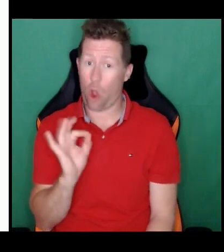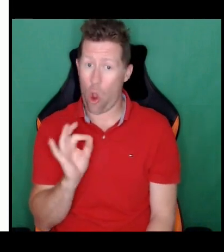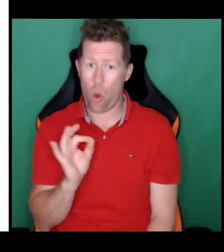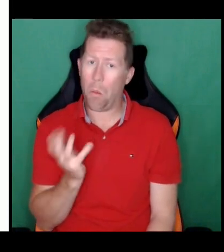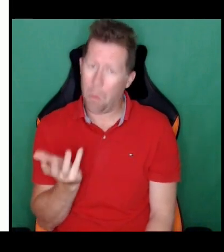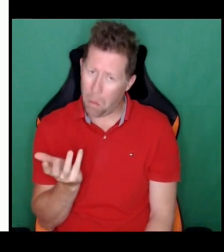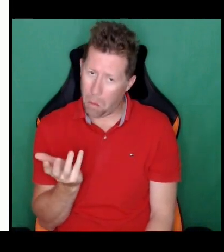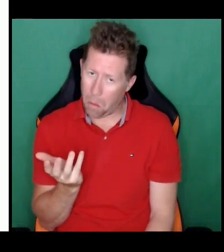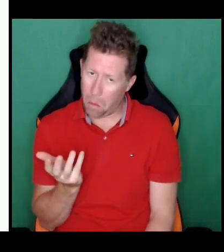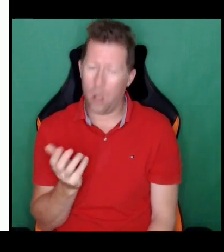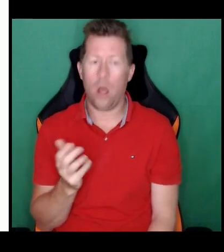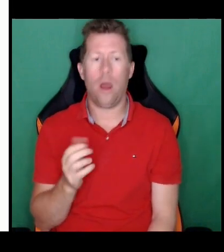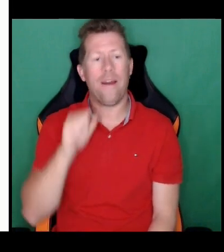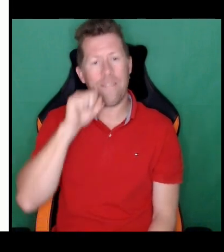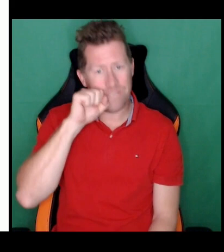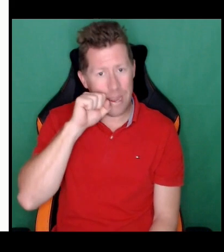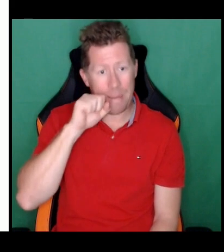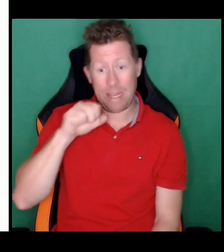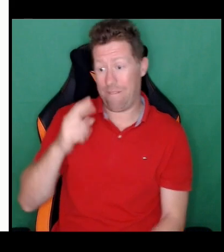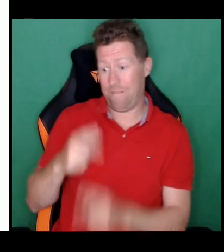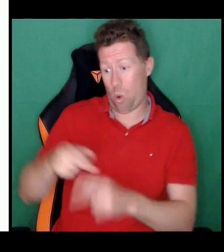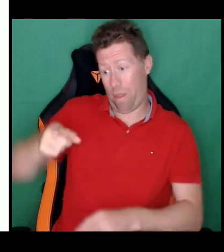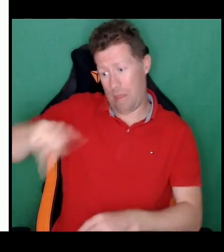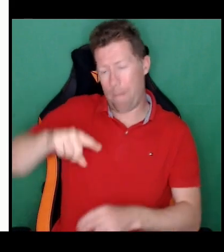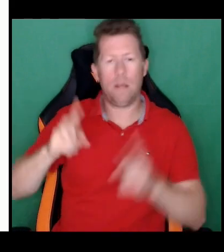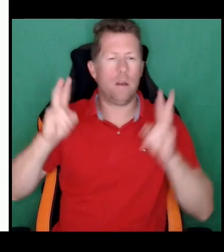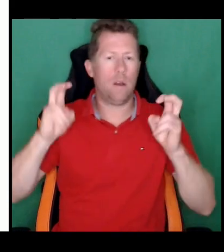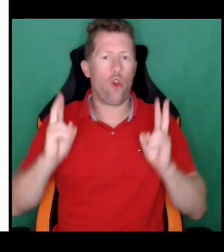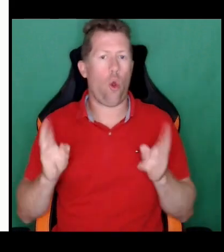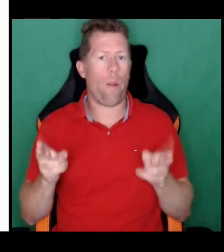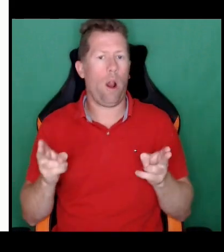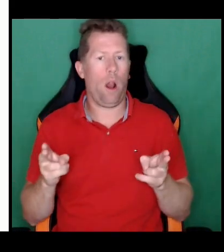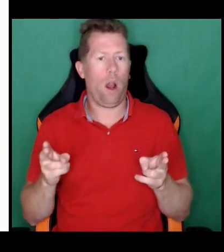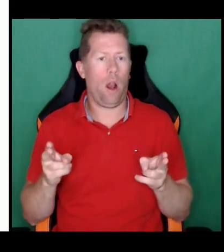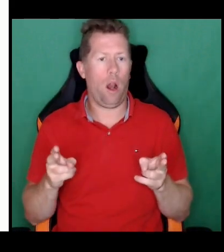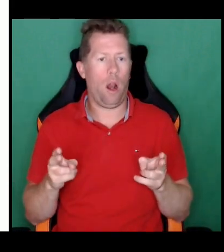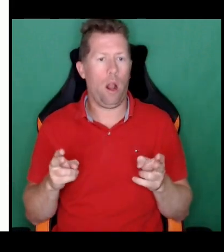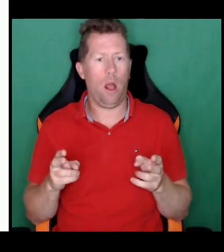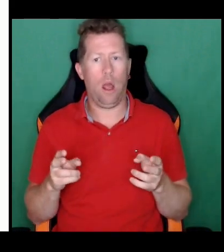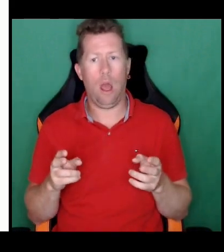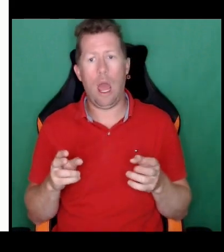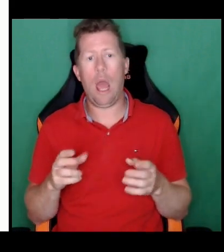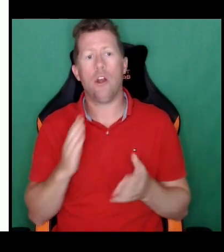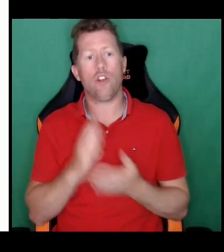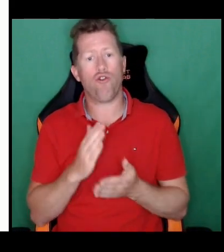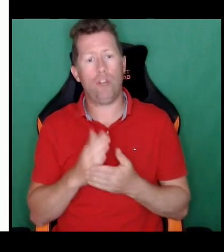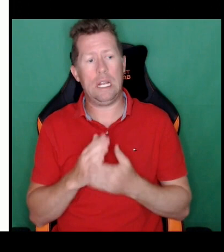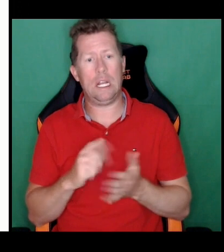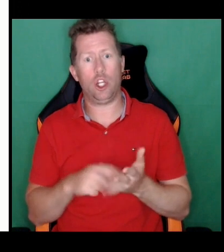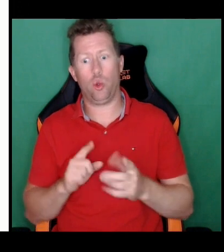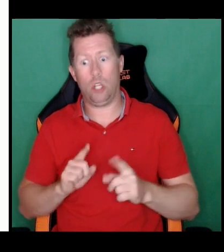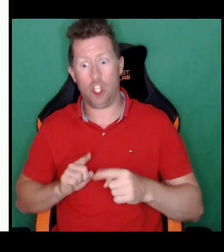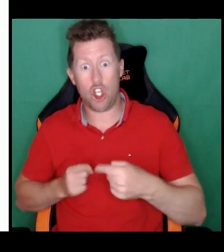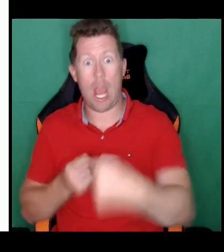So vaping is more normalised for this segment, and it won't be helpful to challenge them in a very